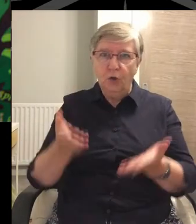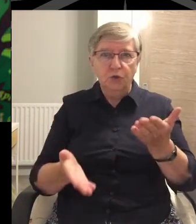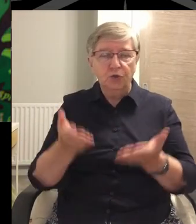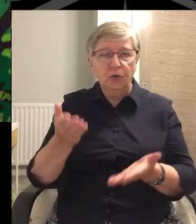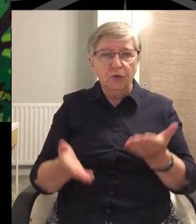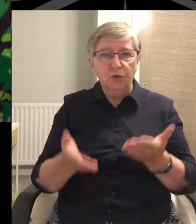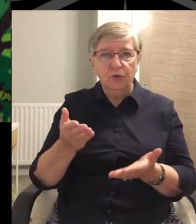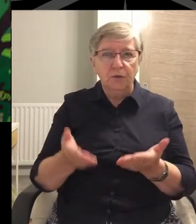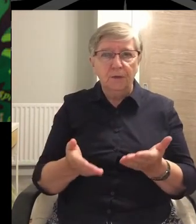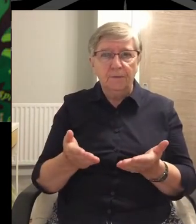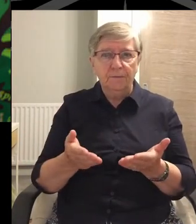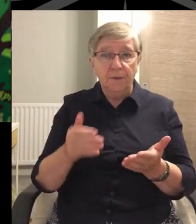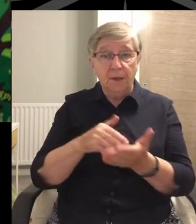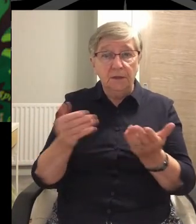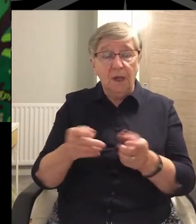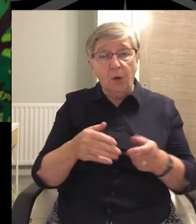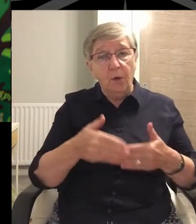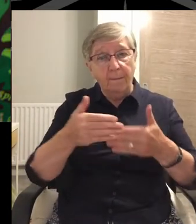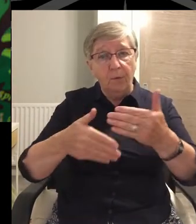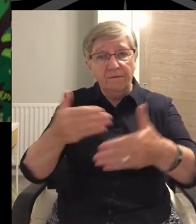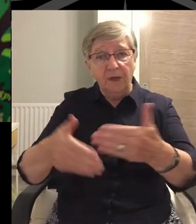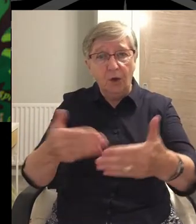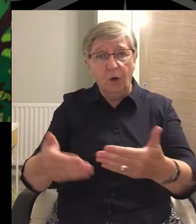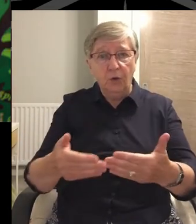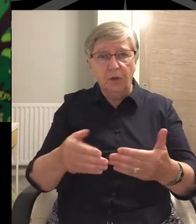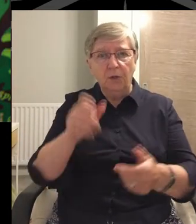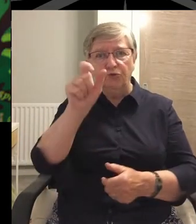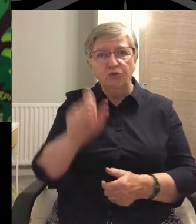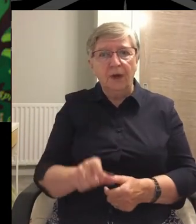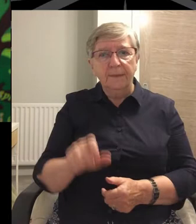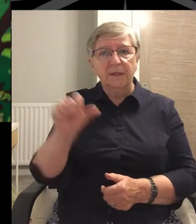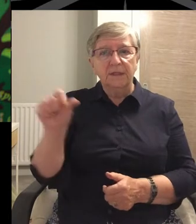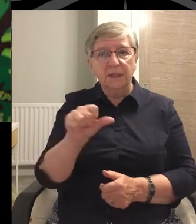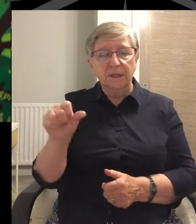And now we're moving on to chapter 16.